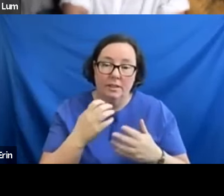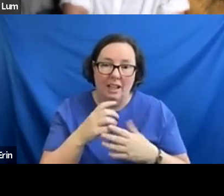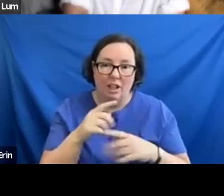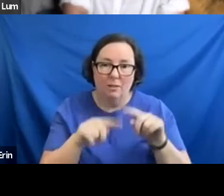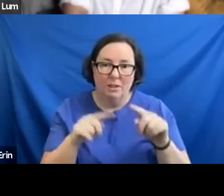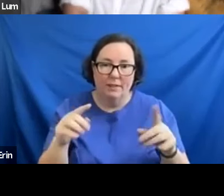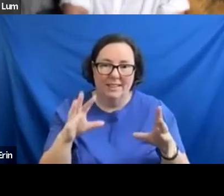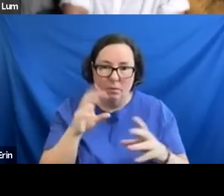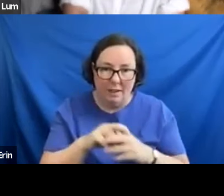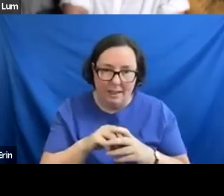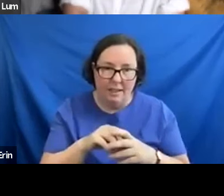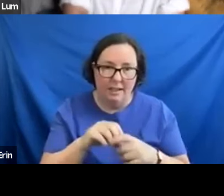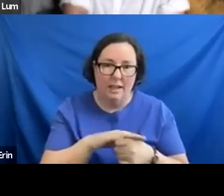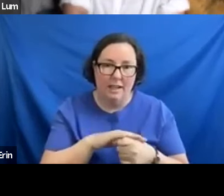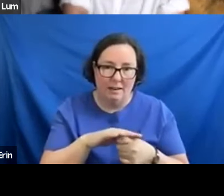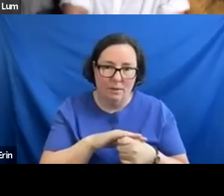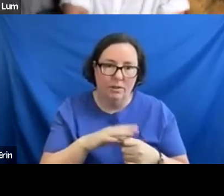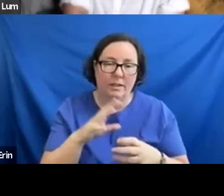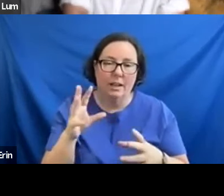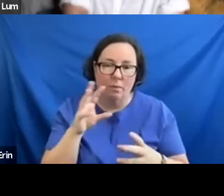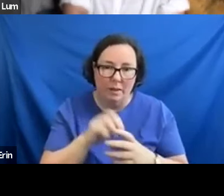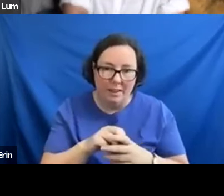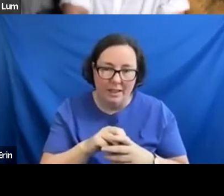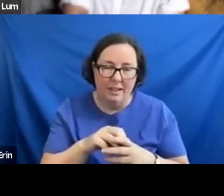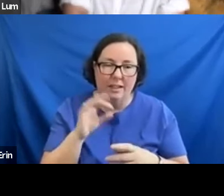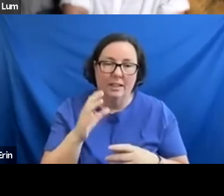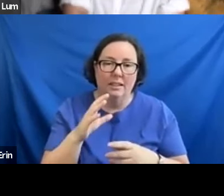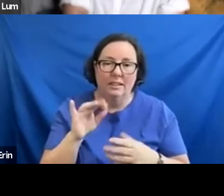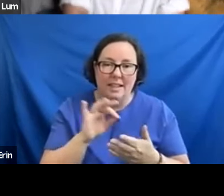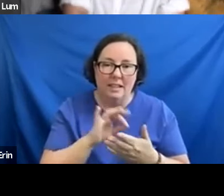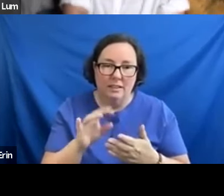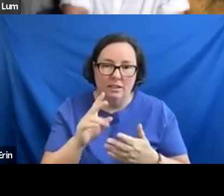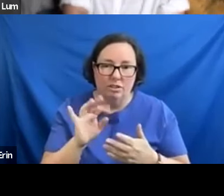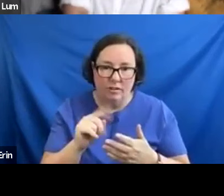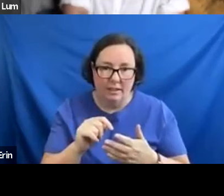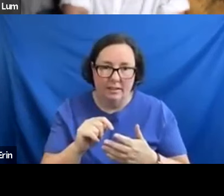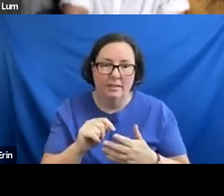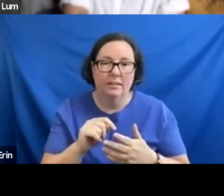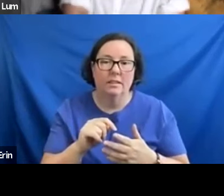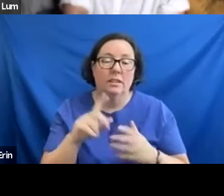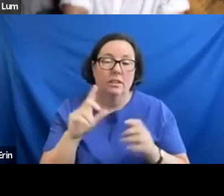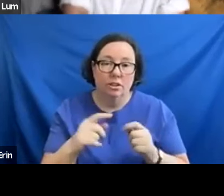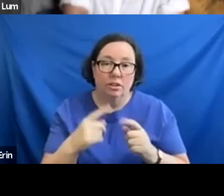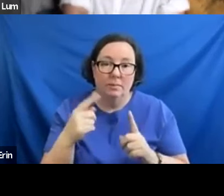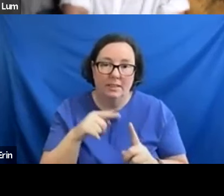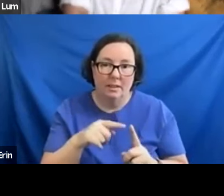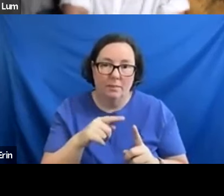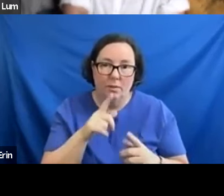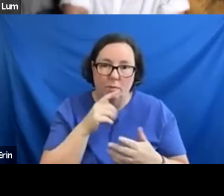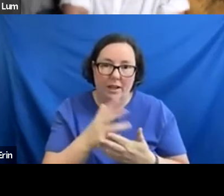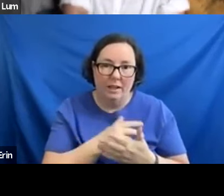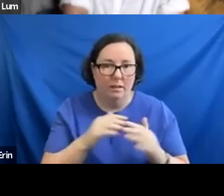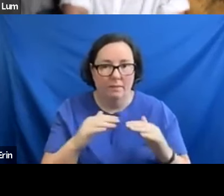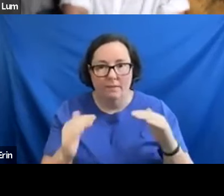diversity within a neighborhood and even within a census tract. And there could be someone within a census tract who has an income that is